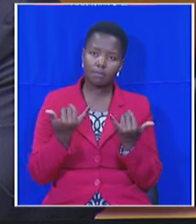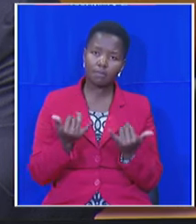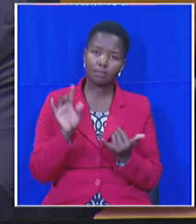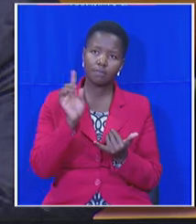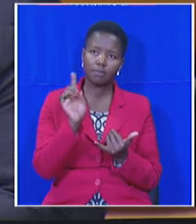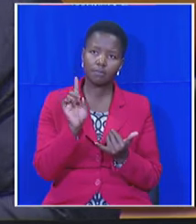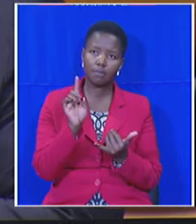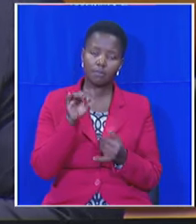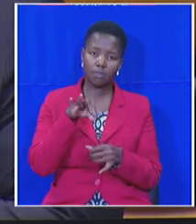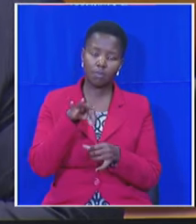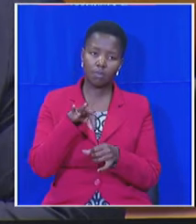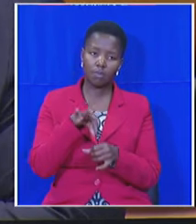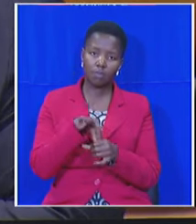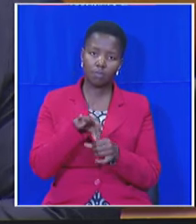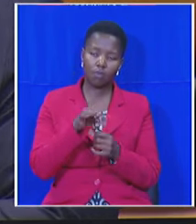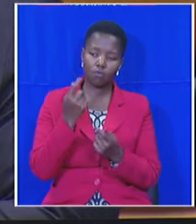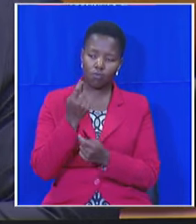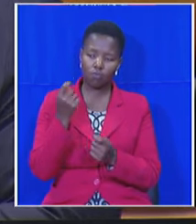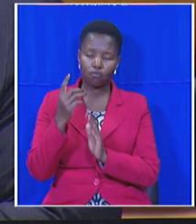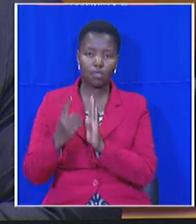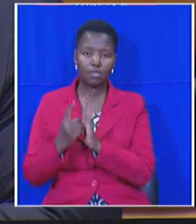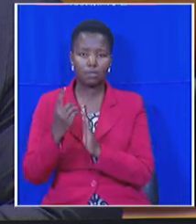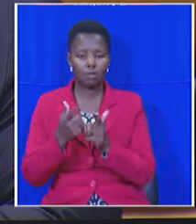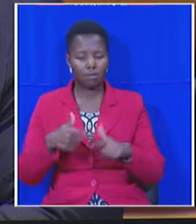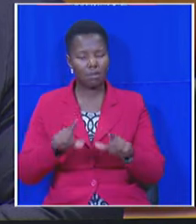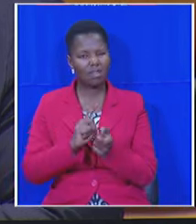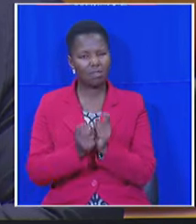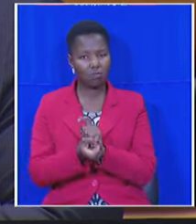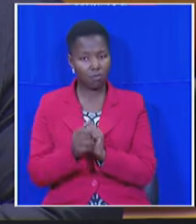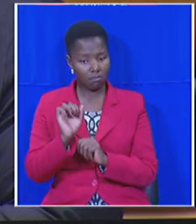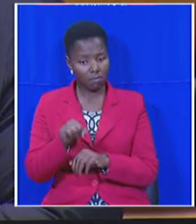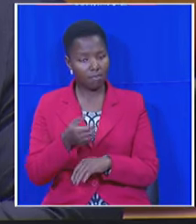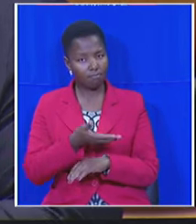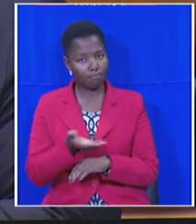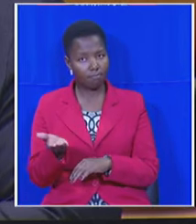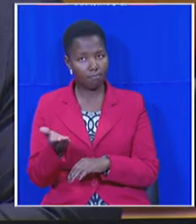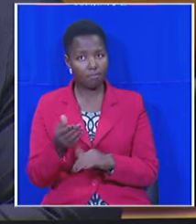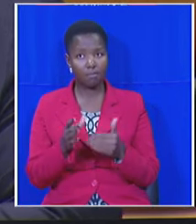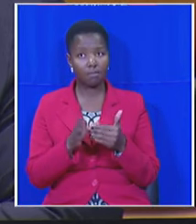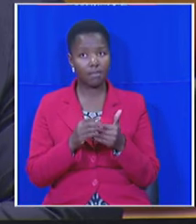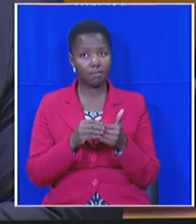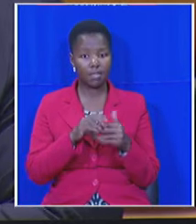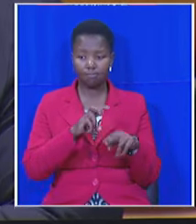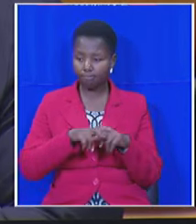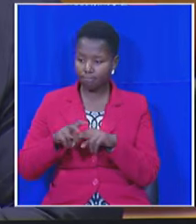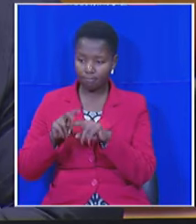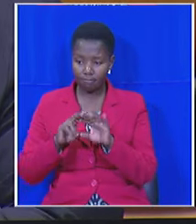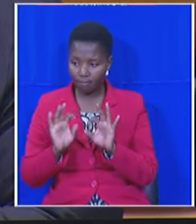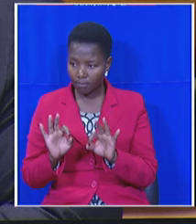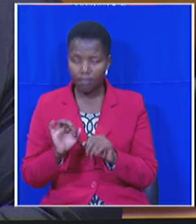is that the vote on rural development and land reform be agreed to. Are all members in their allocated